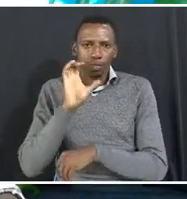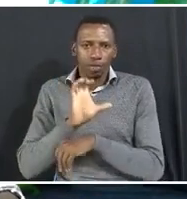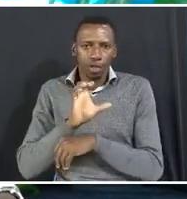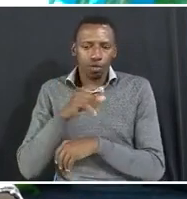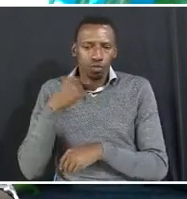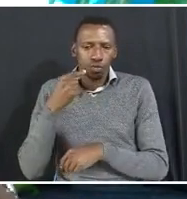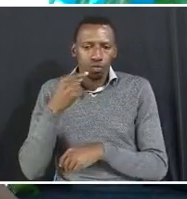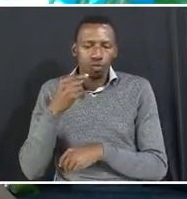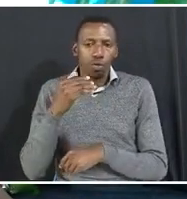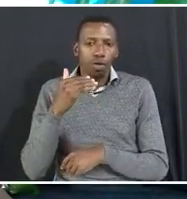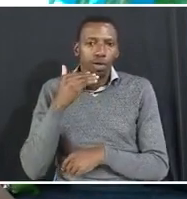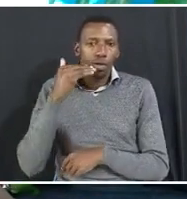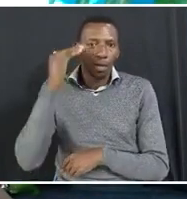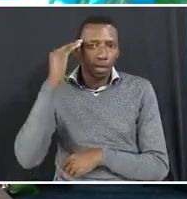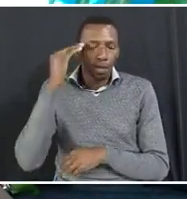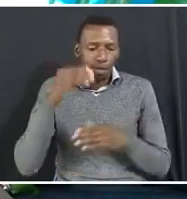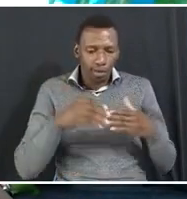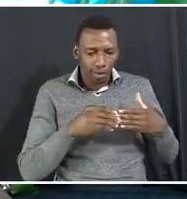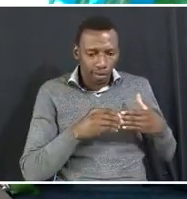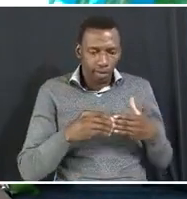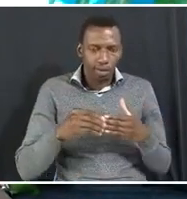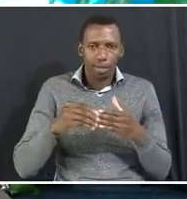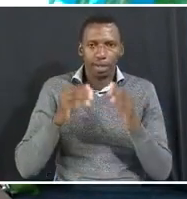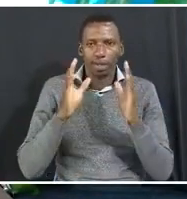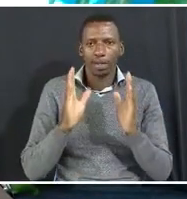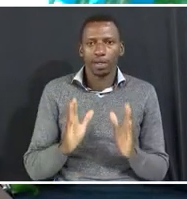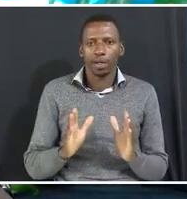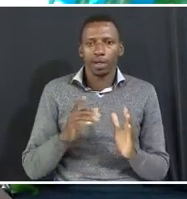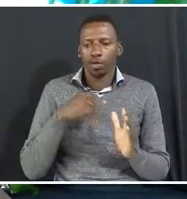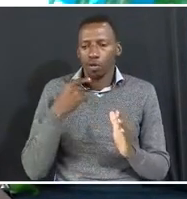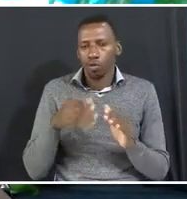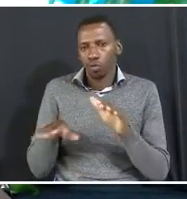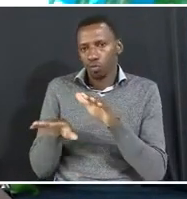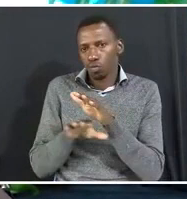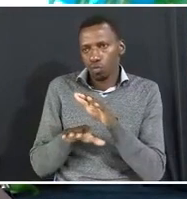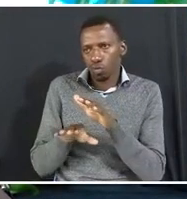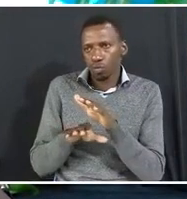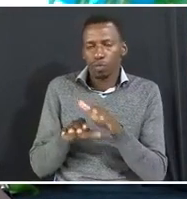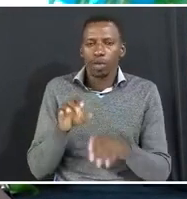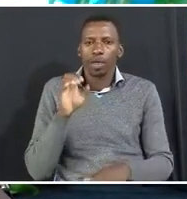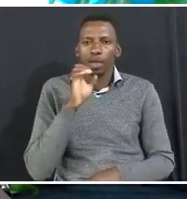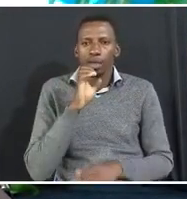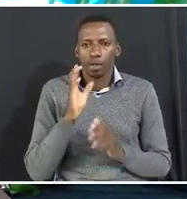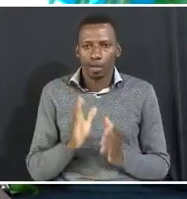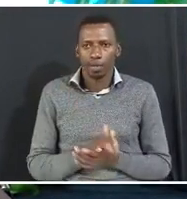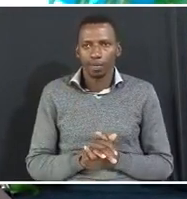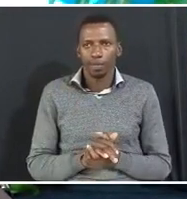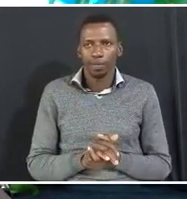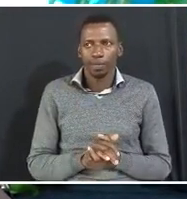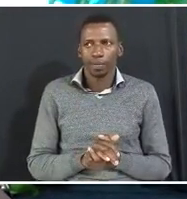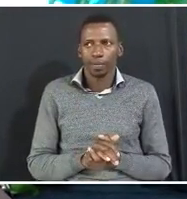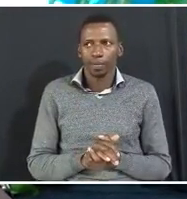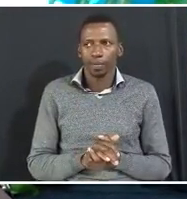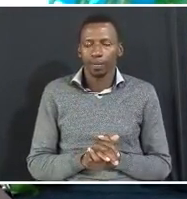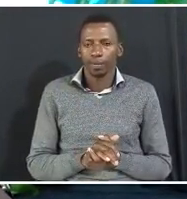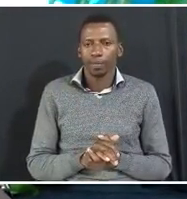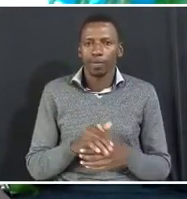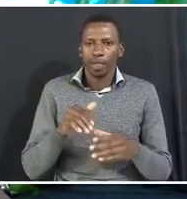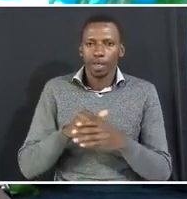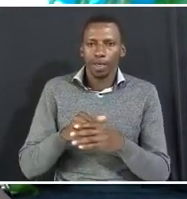by a leader who is assisted by an elder in spiritual